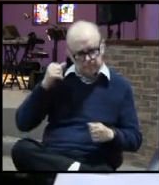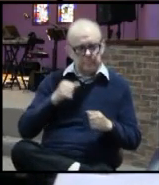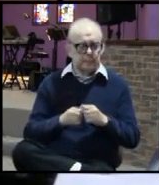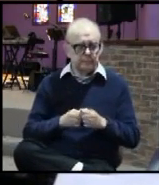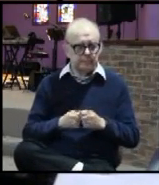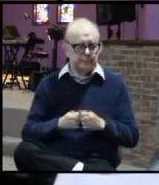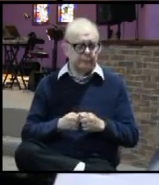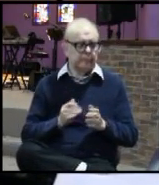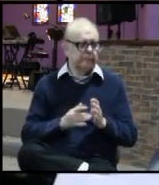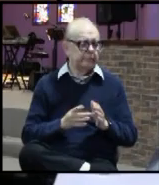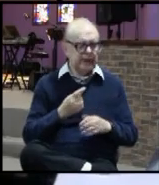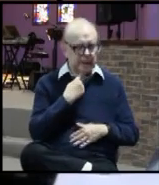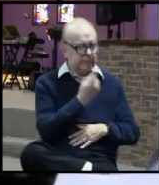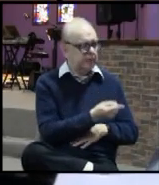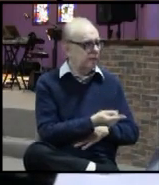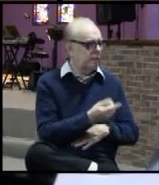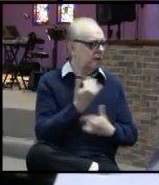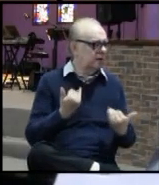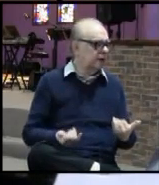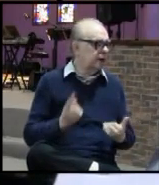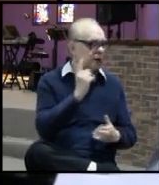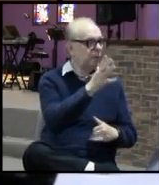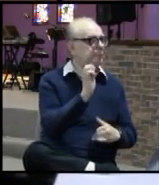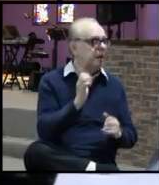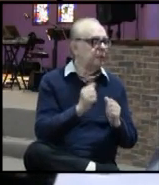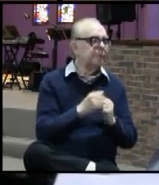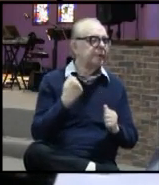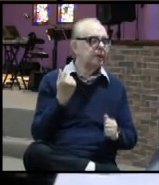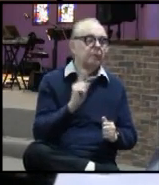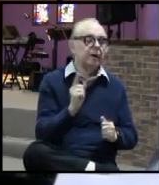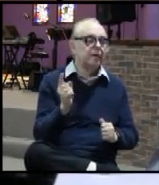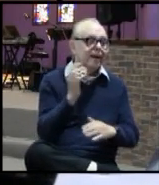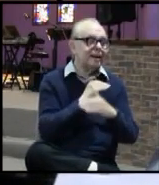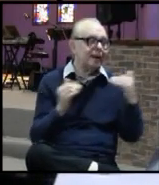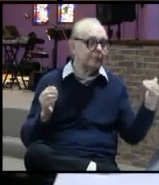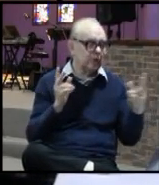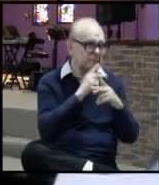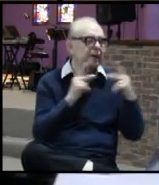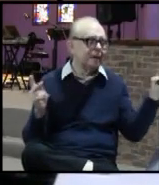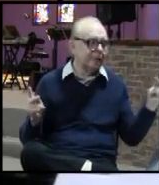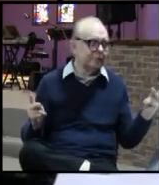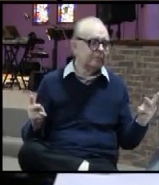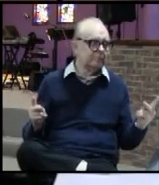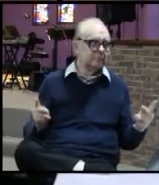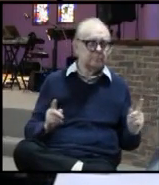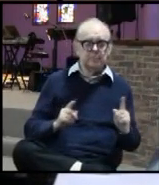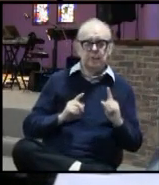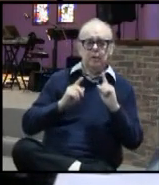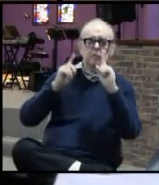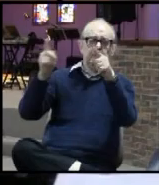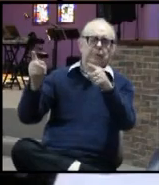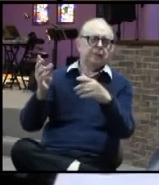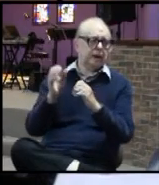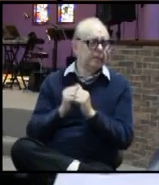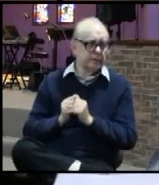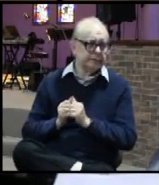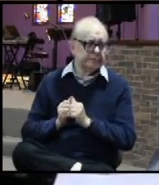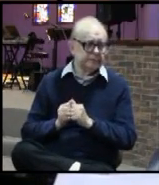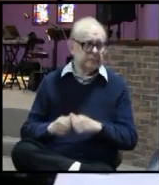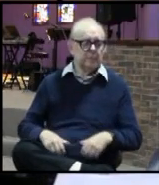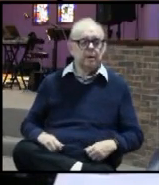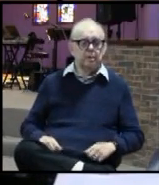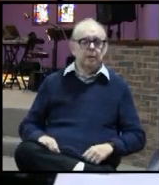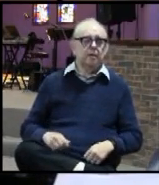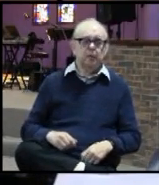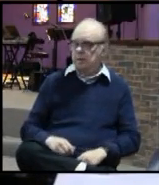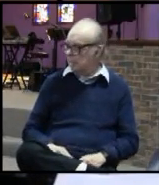turning to him and saying, "Today shalt thou be with me in paradise." We're both coming off this thing. Not the way you want to come off